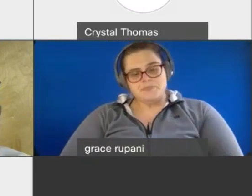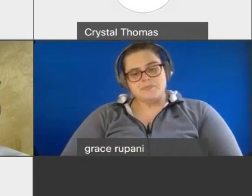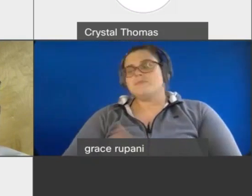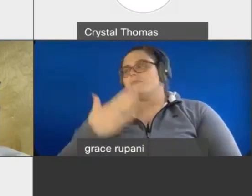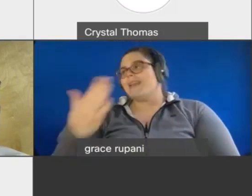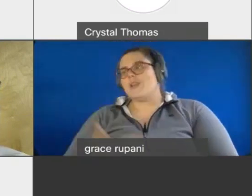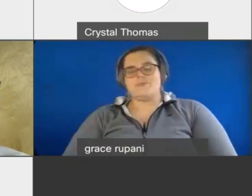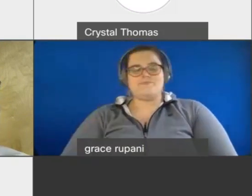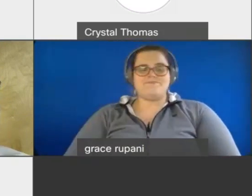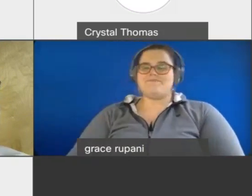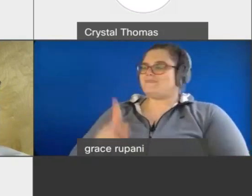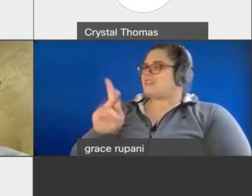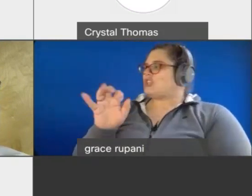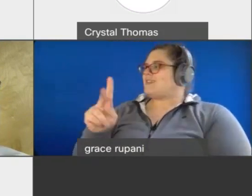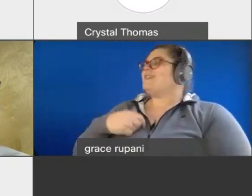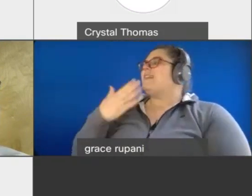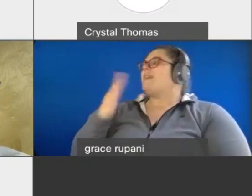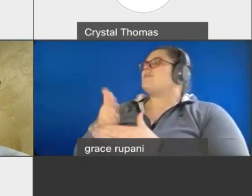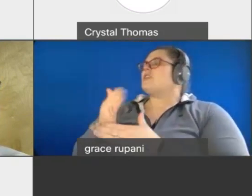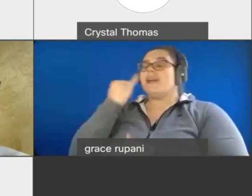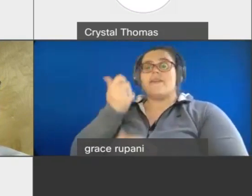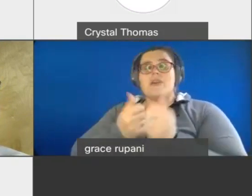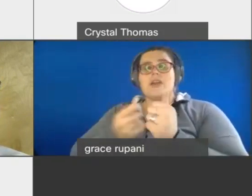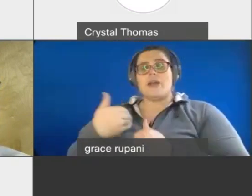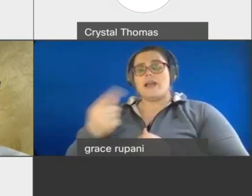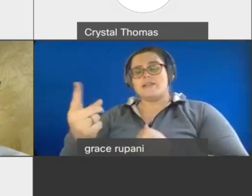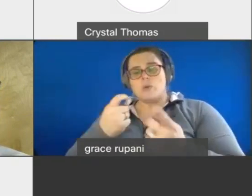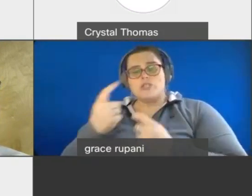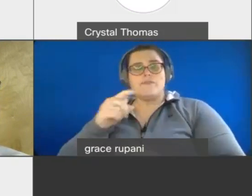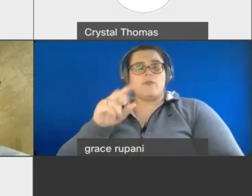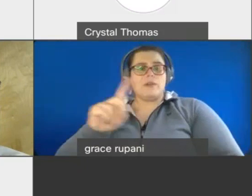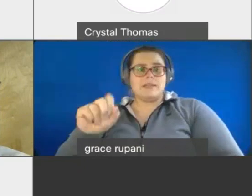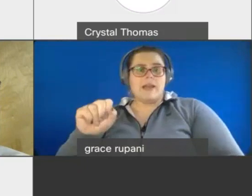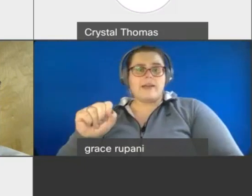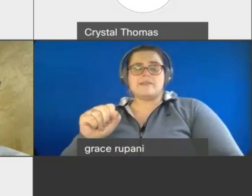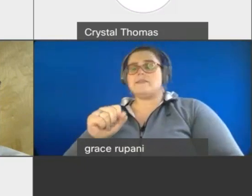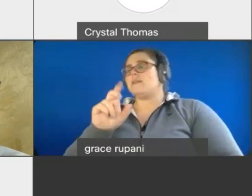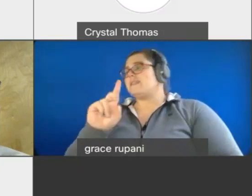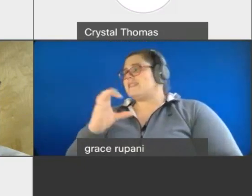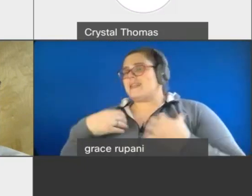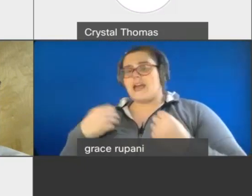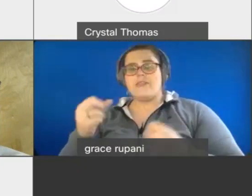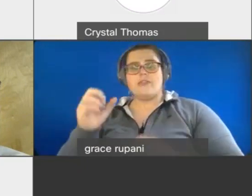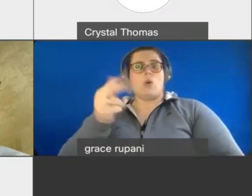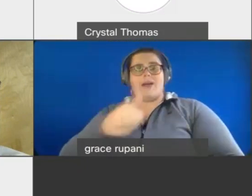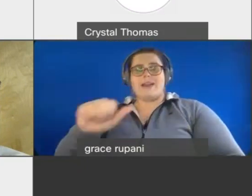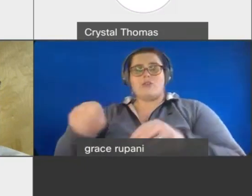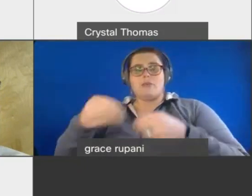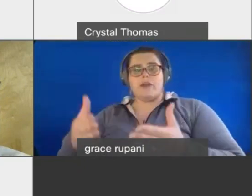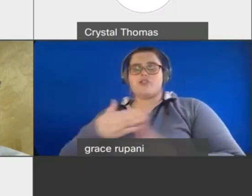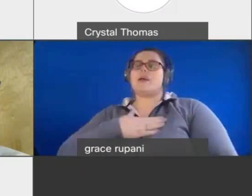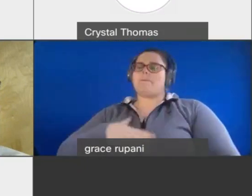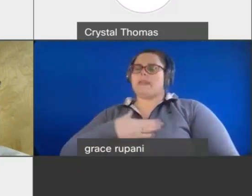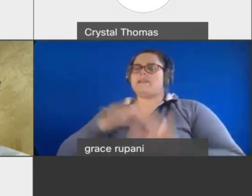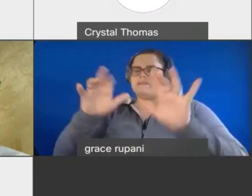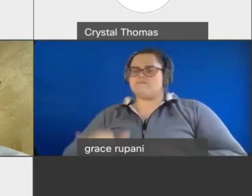Thank you for sharing. Just a brief announcement. If anyone has any questions for DDS, DC Health, or for any of our providers, please go ahead and enter them